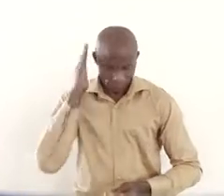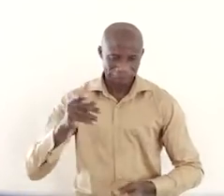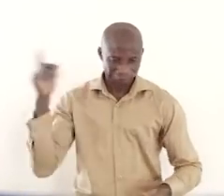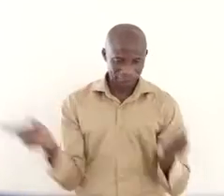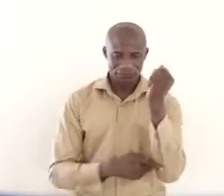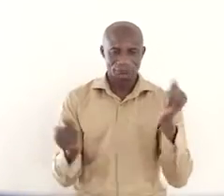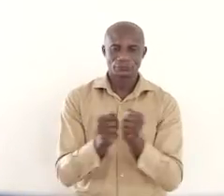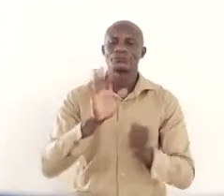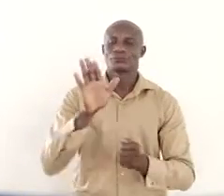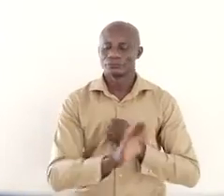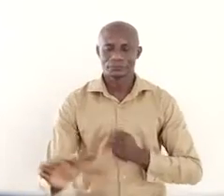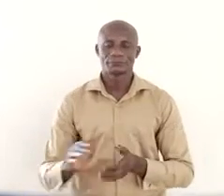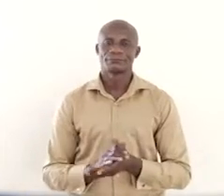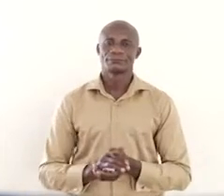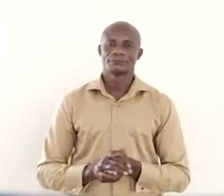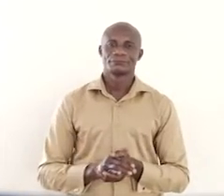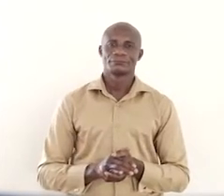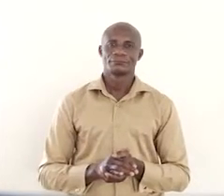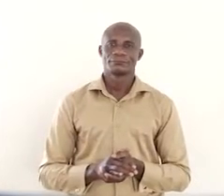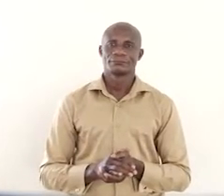with your grandchildren.